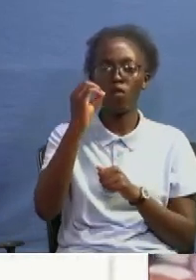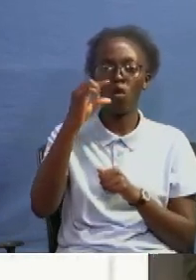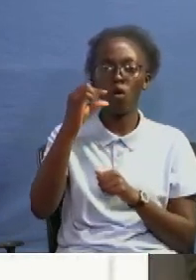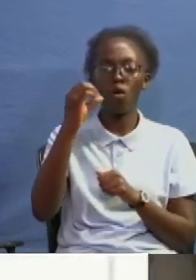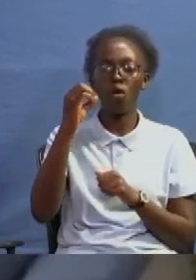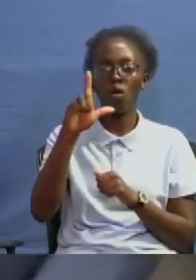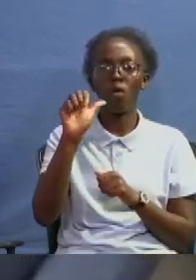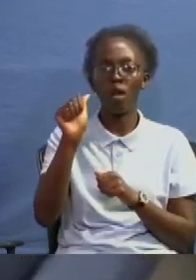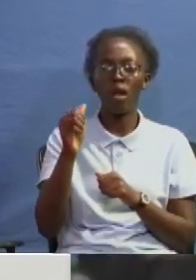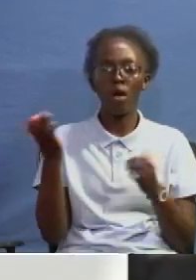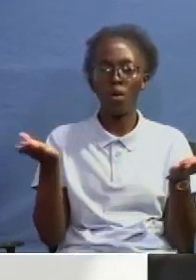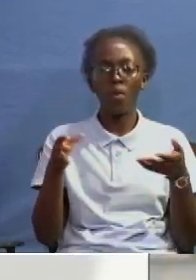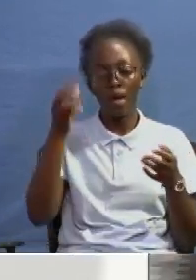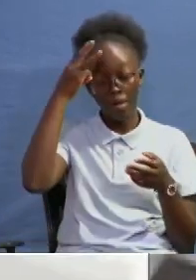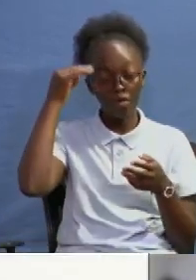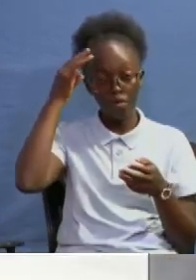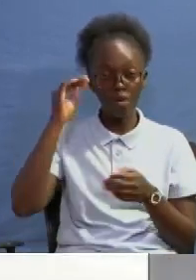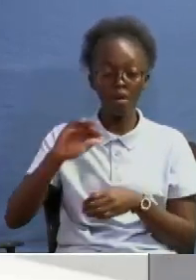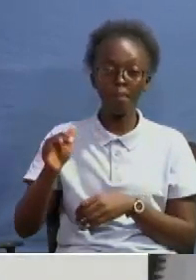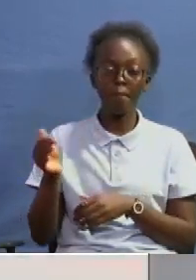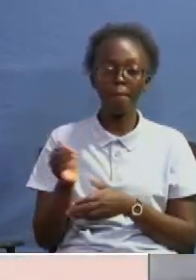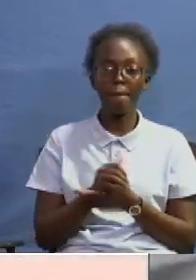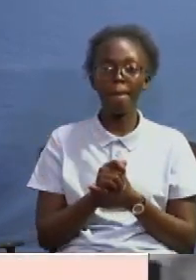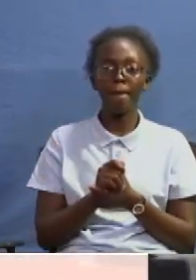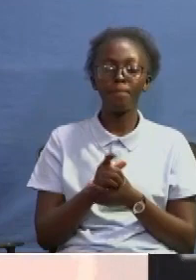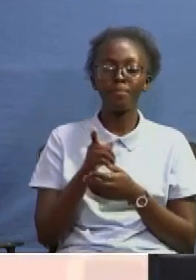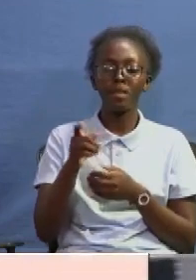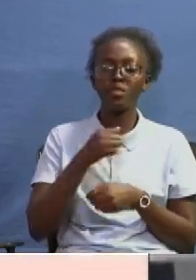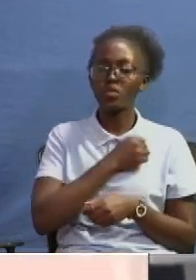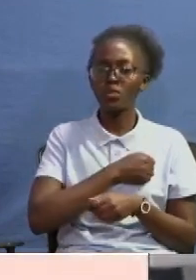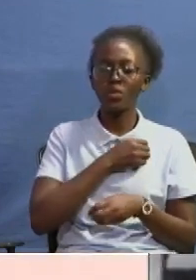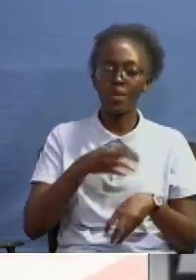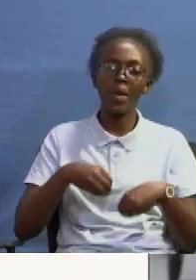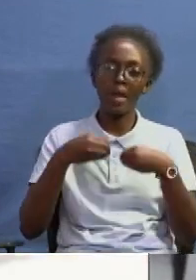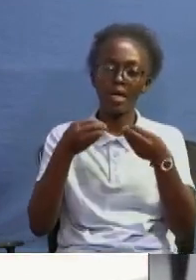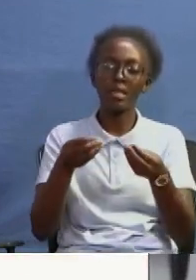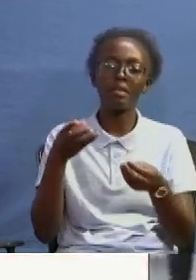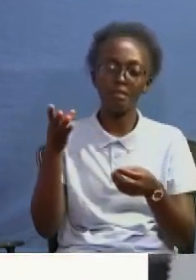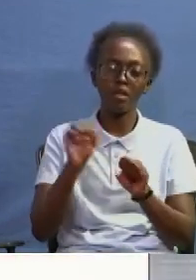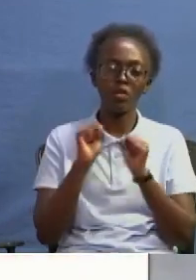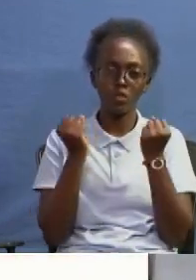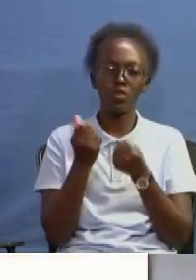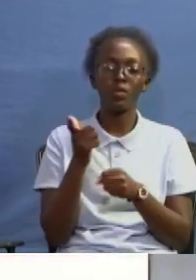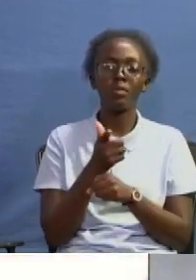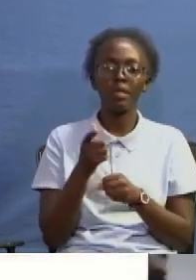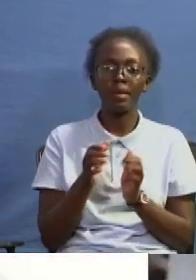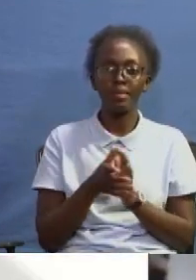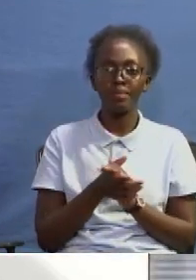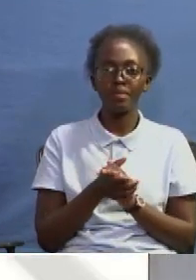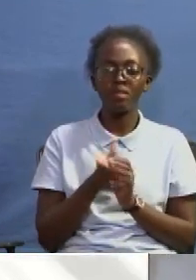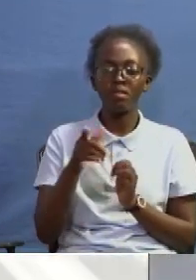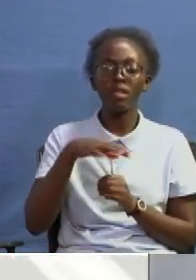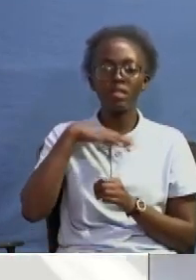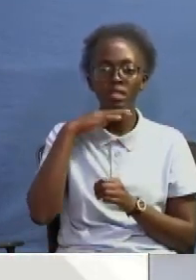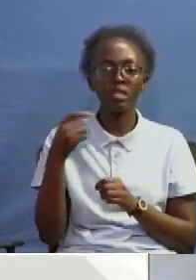Ogolla, at Kaben in Elgeyo Marakwet, tribute continued to stream in honor of the fallen boss. His death